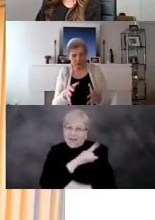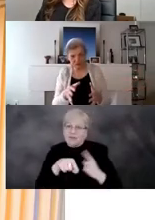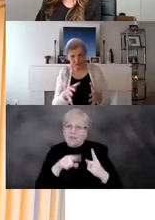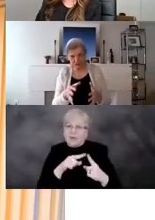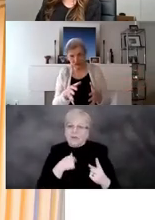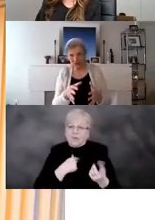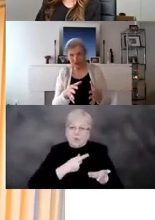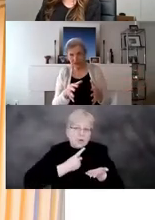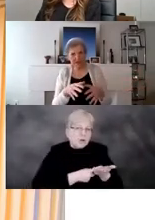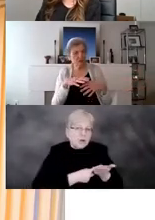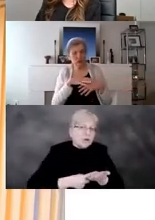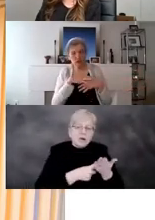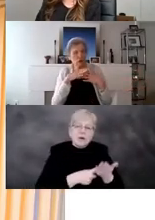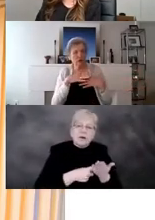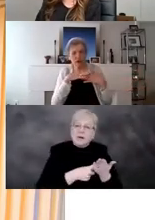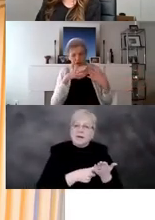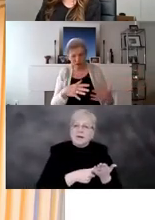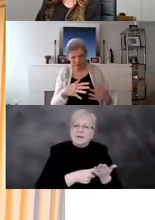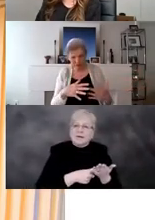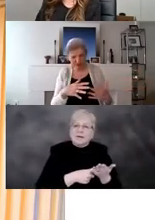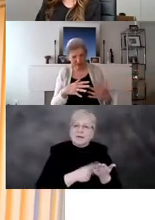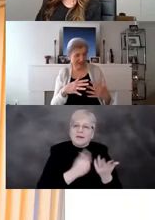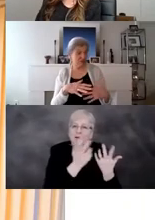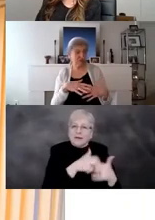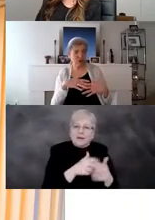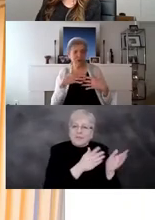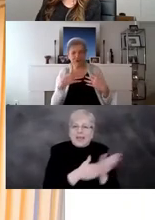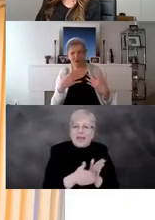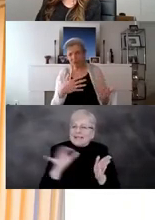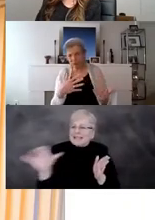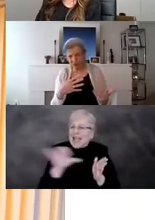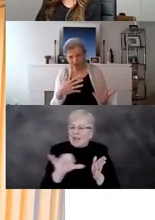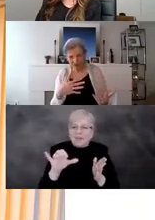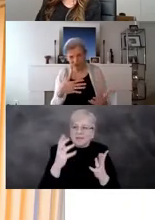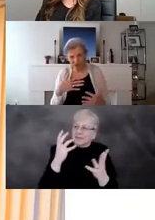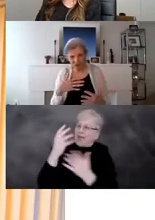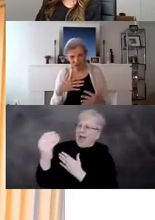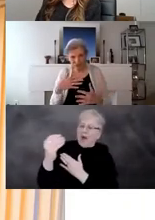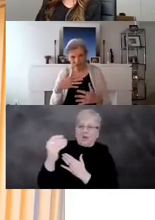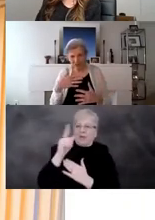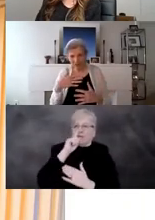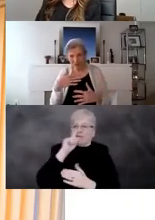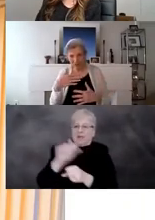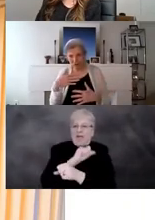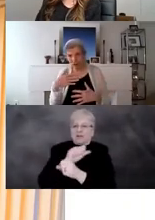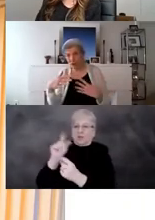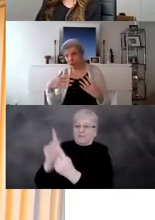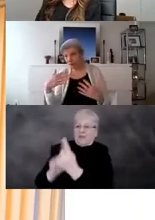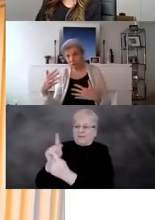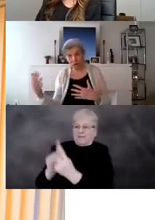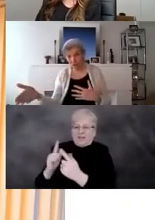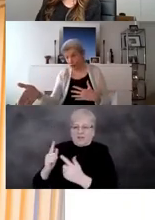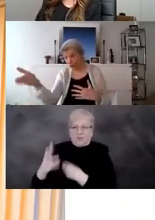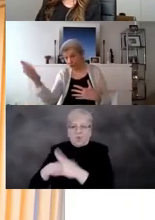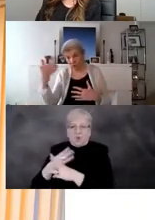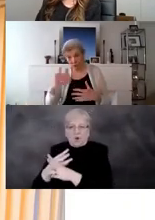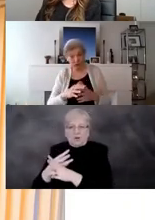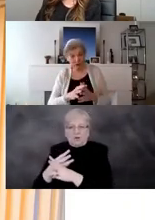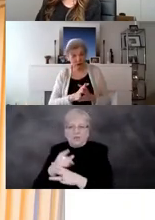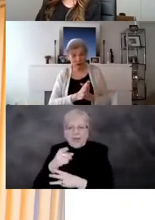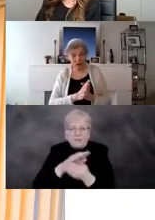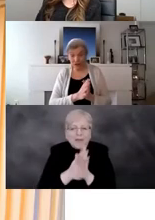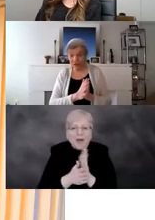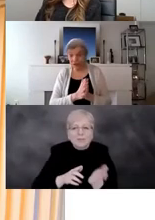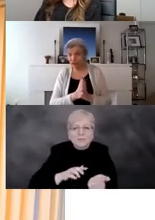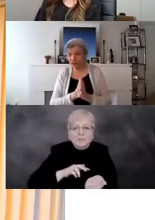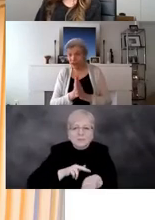participants as you would ordinarily. And that's, of course, very important. There's a rhythm, right? We were